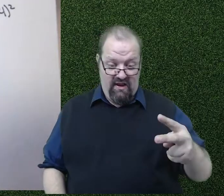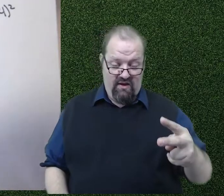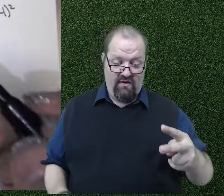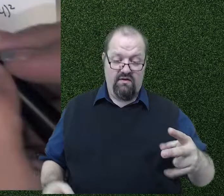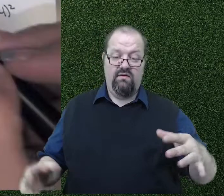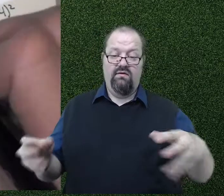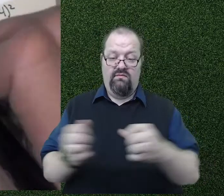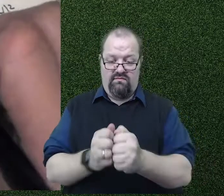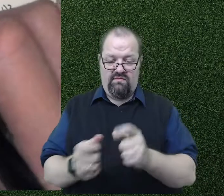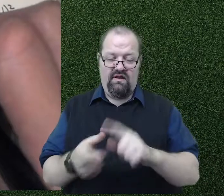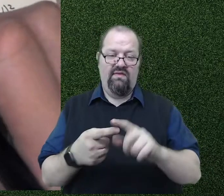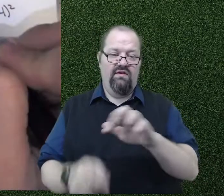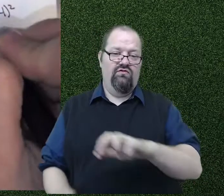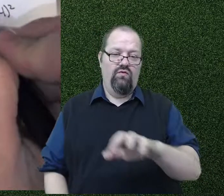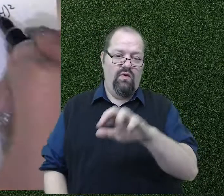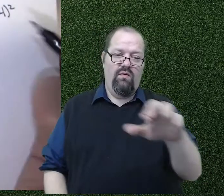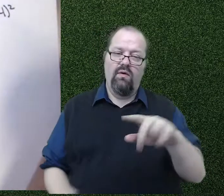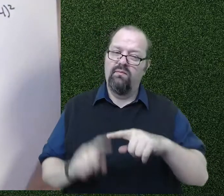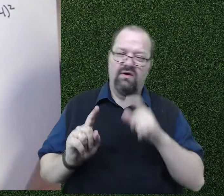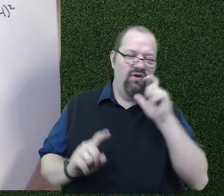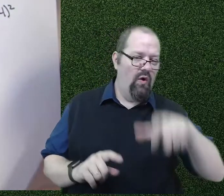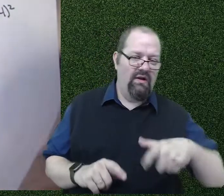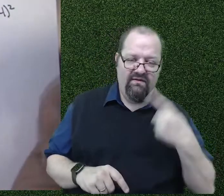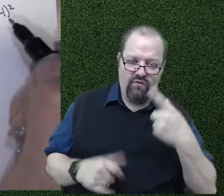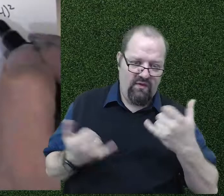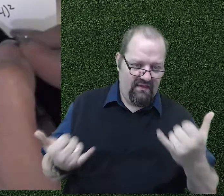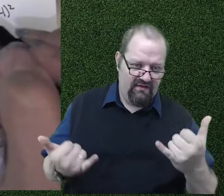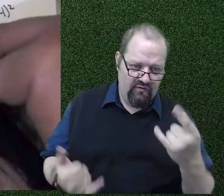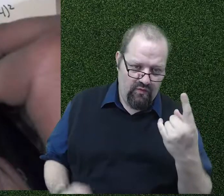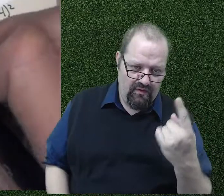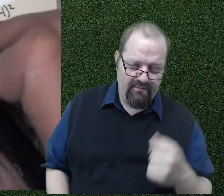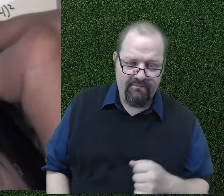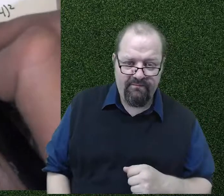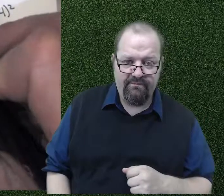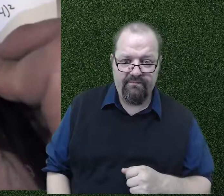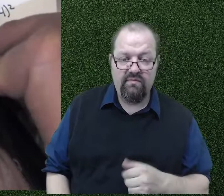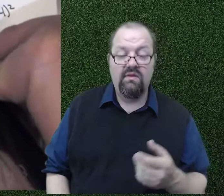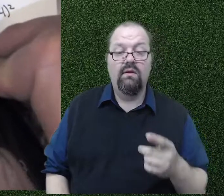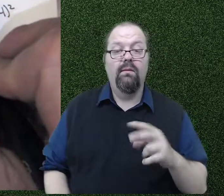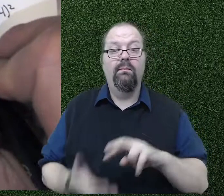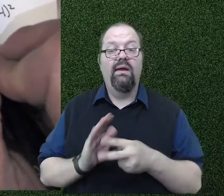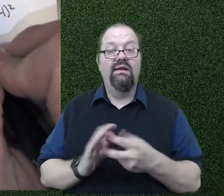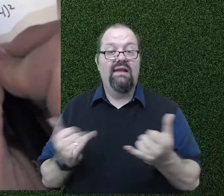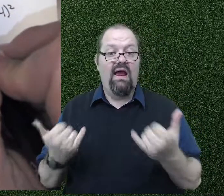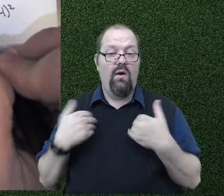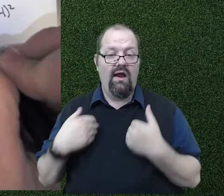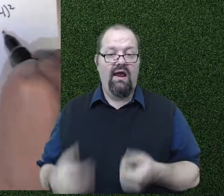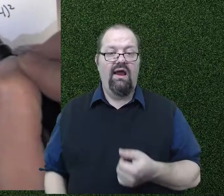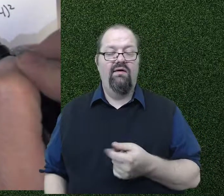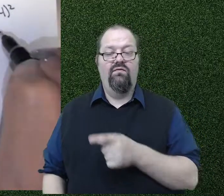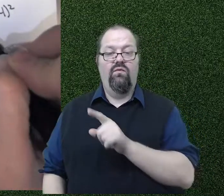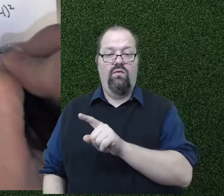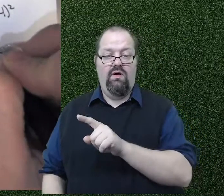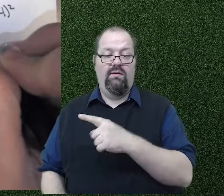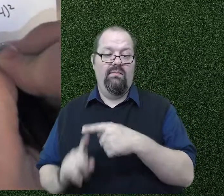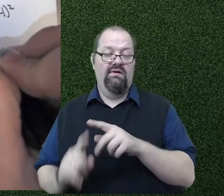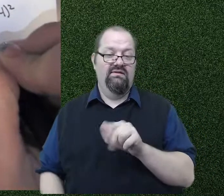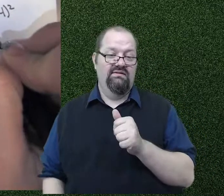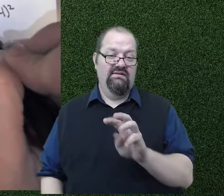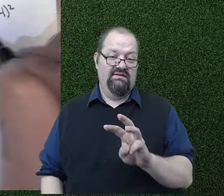need the square root. I just have 1 plus 16, so that's 17.